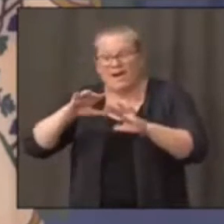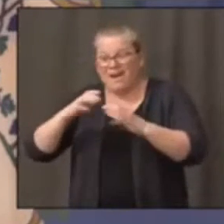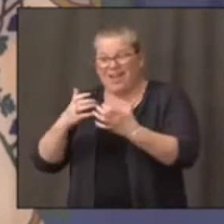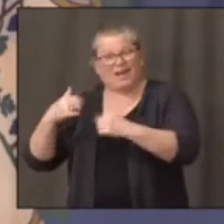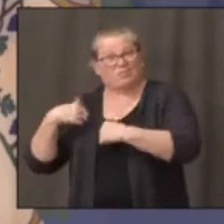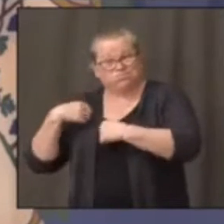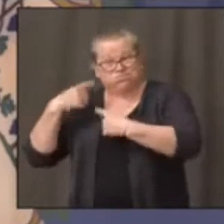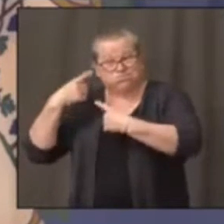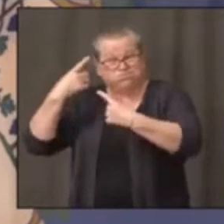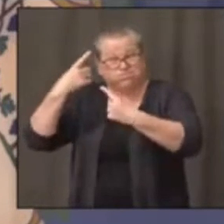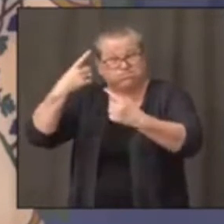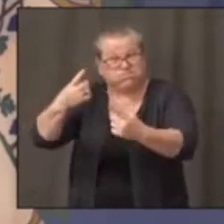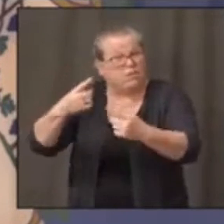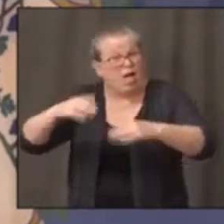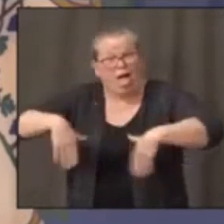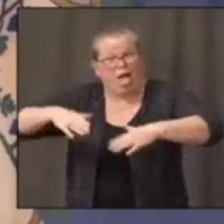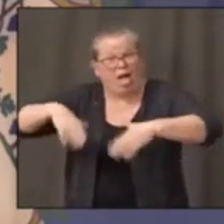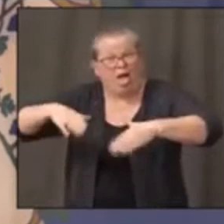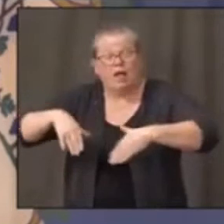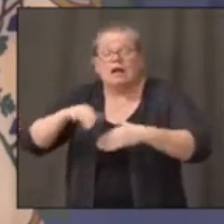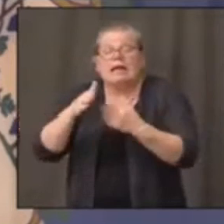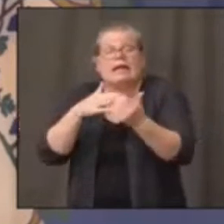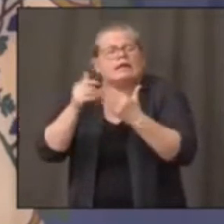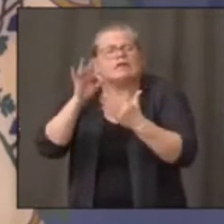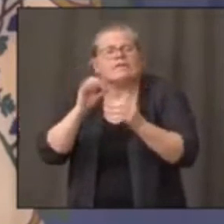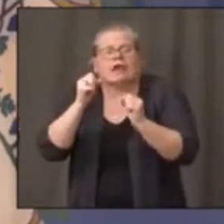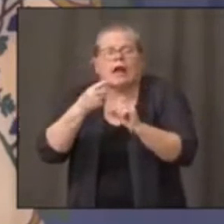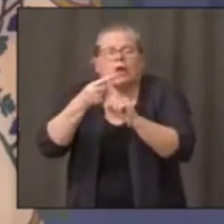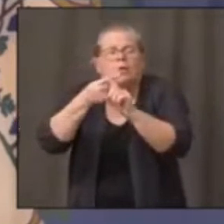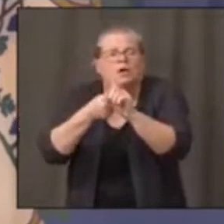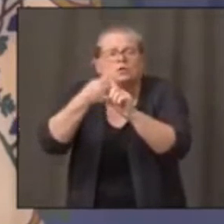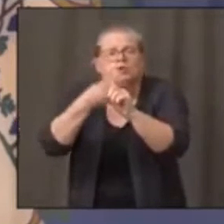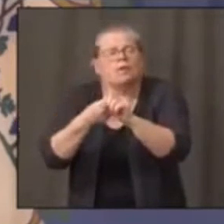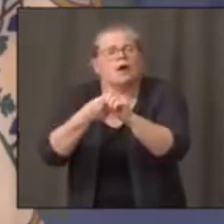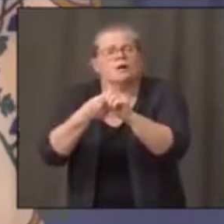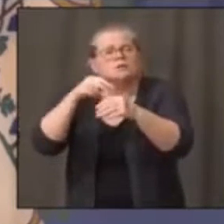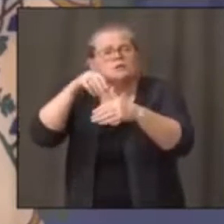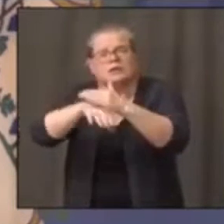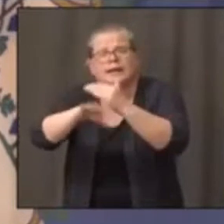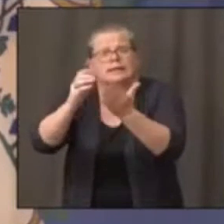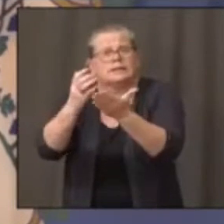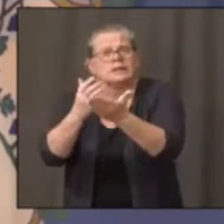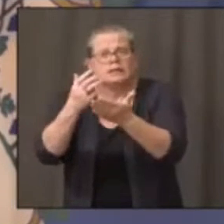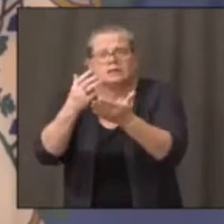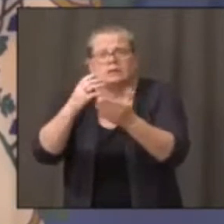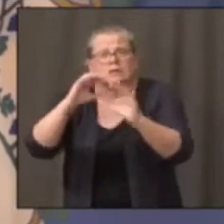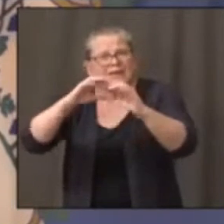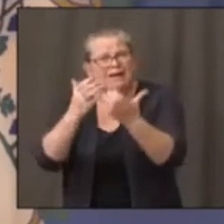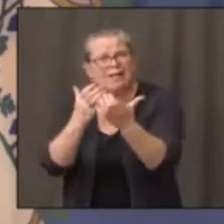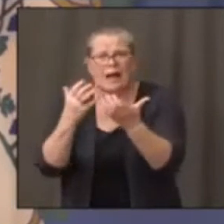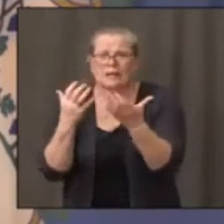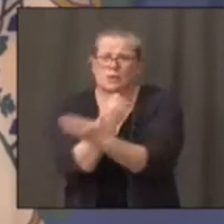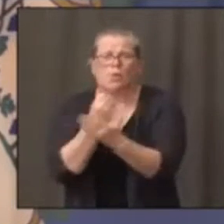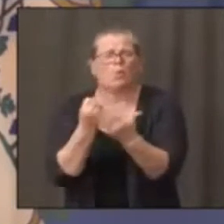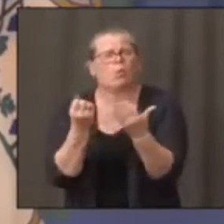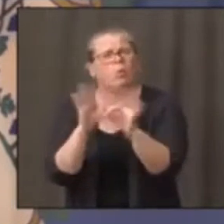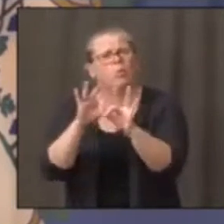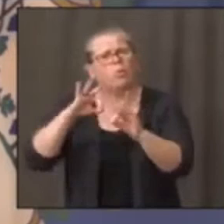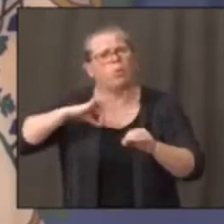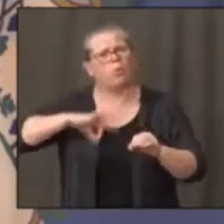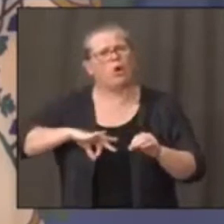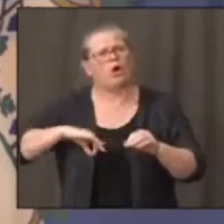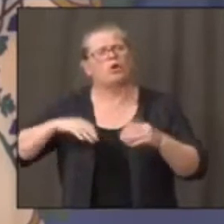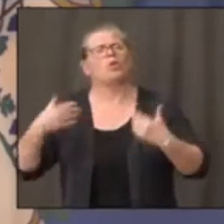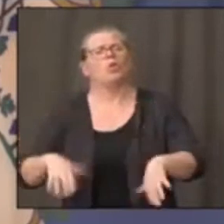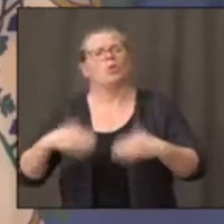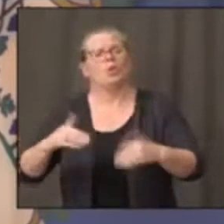if I can get them in the classroom for a few months, what a difference that makes. I have no idea what COVID looks like later this year. We have an